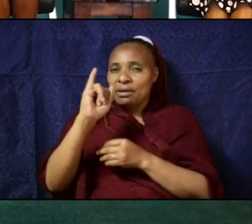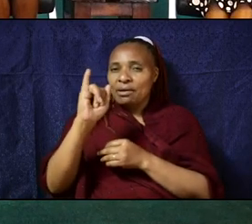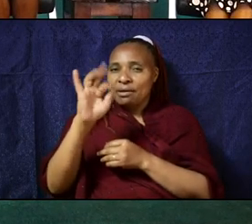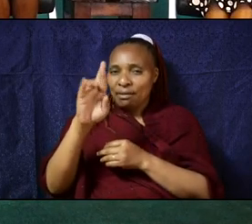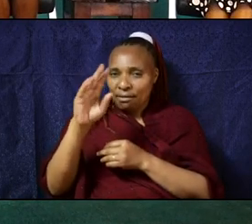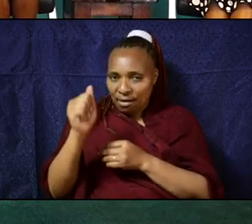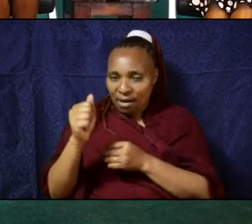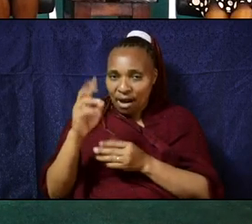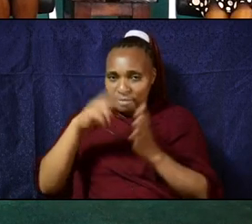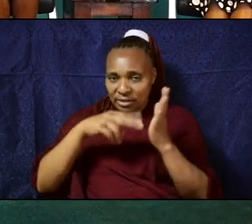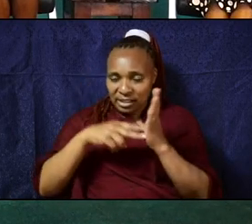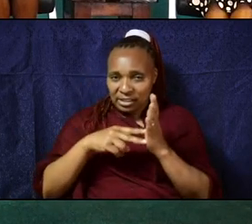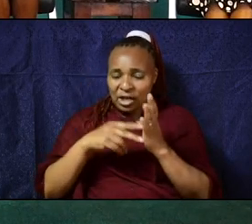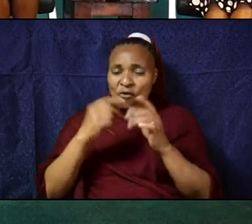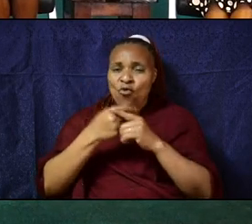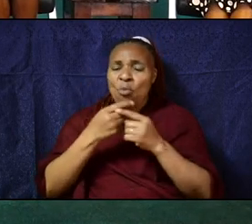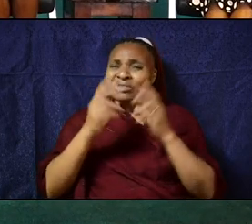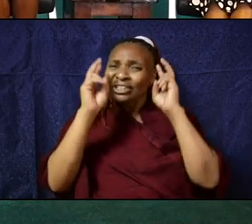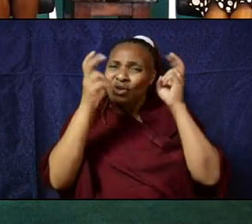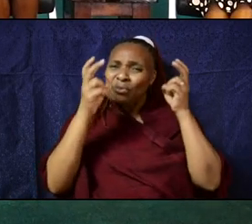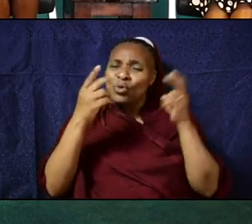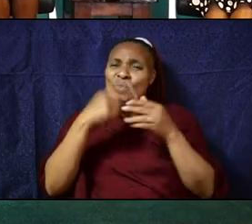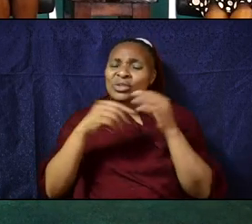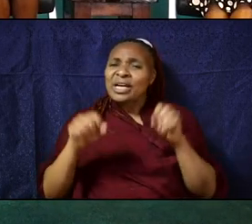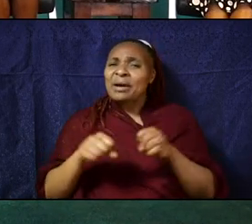into context of what really happened,